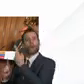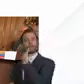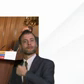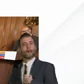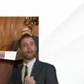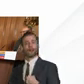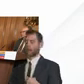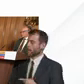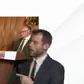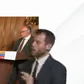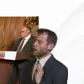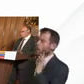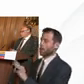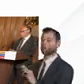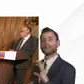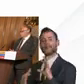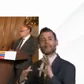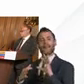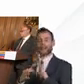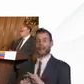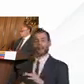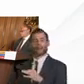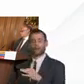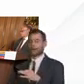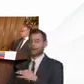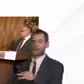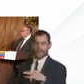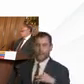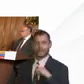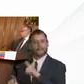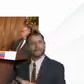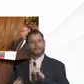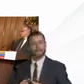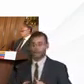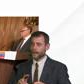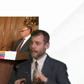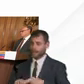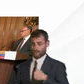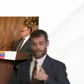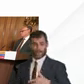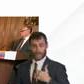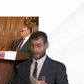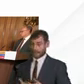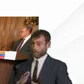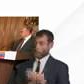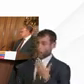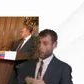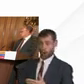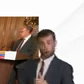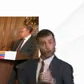the medics in a different way if people feel they're not safe at work what should they do should they stay at home